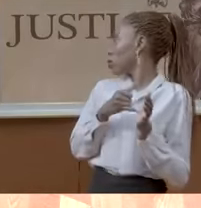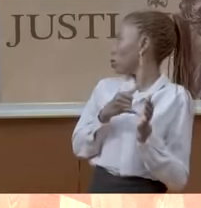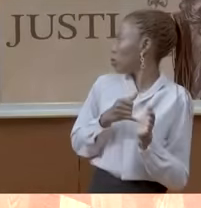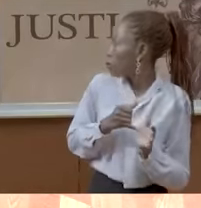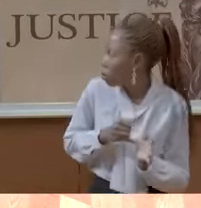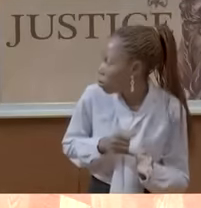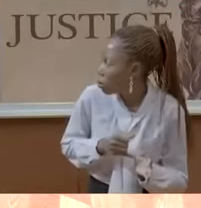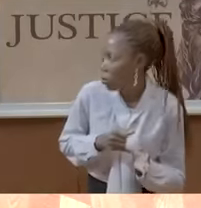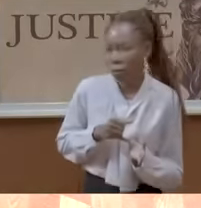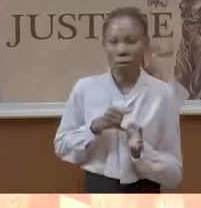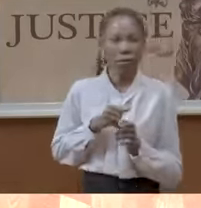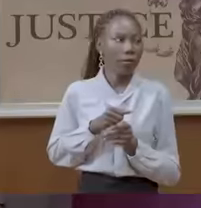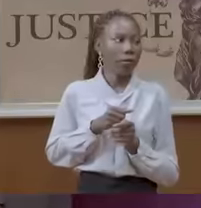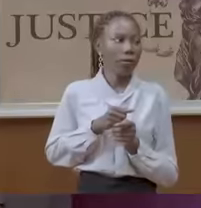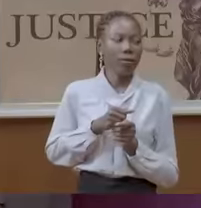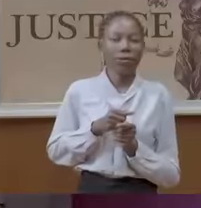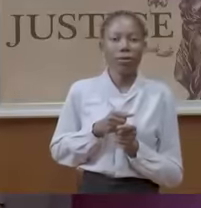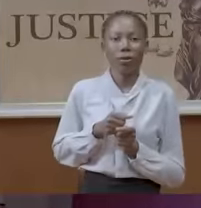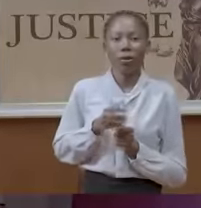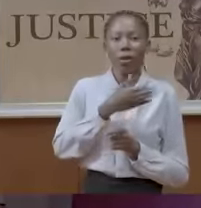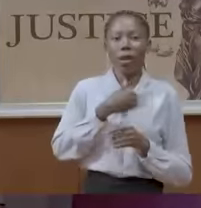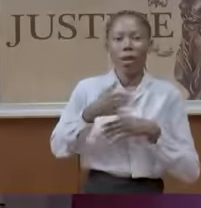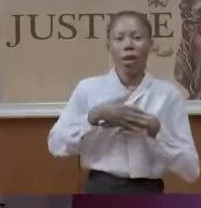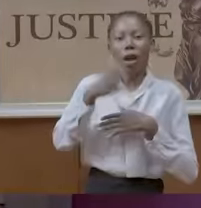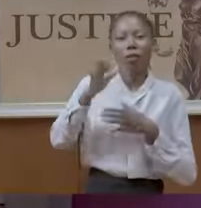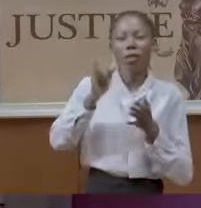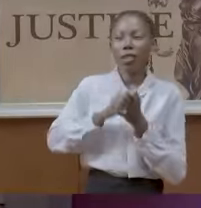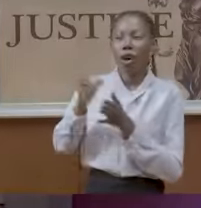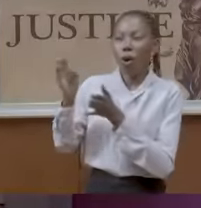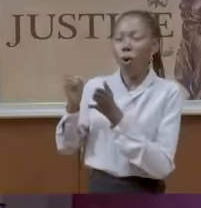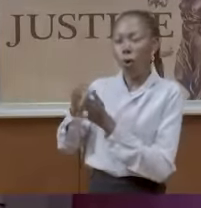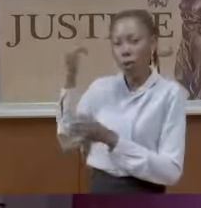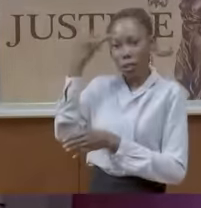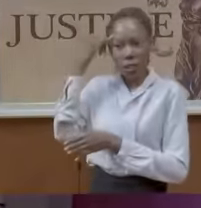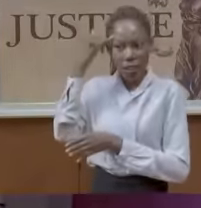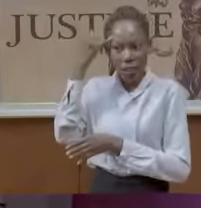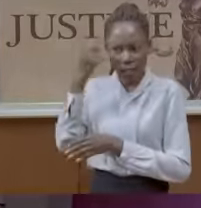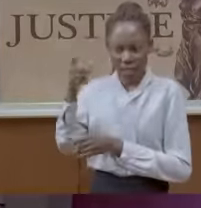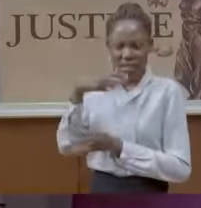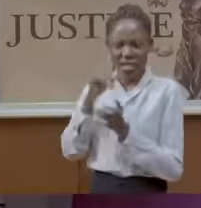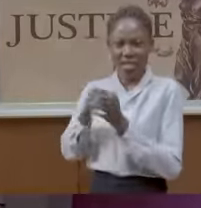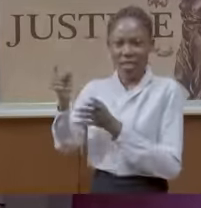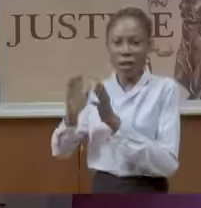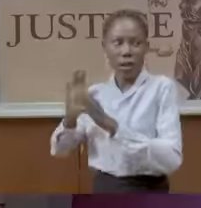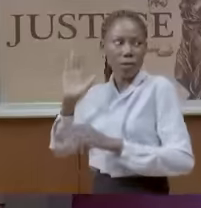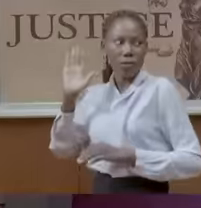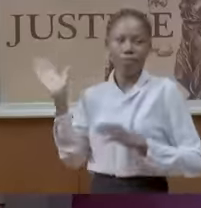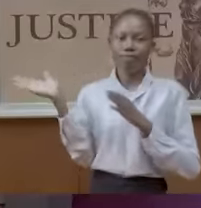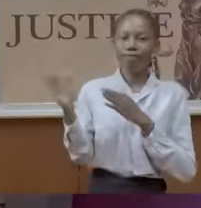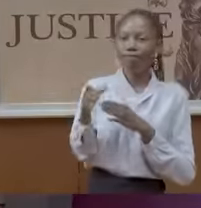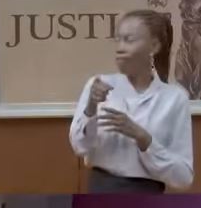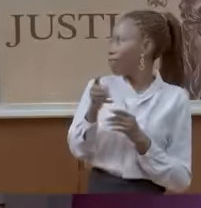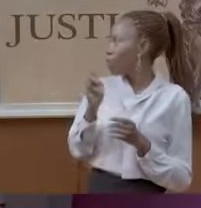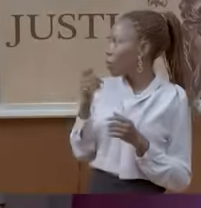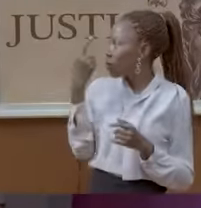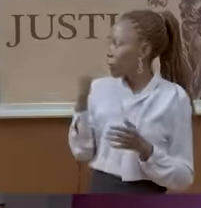pulled this up to this stage to go to work. And it was like that. When we got to the place, she said I slapped her for the first time. She had been